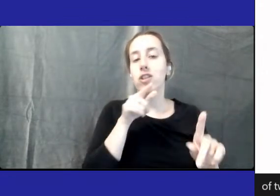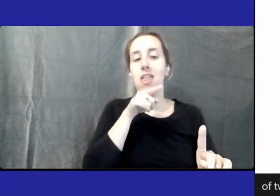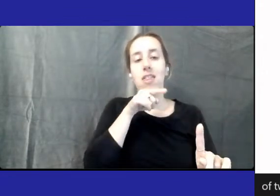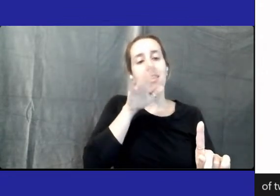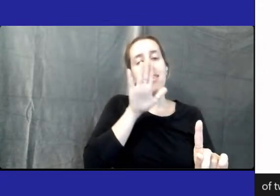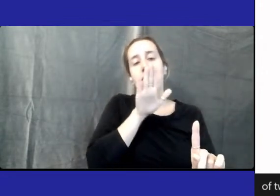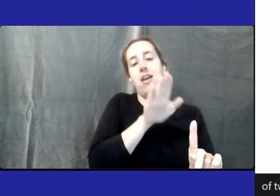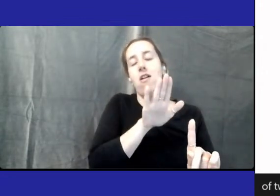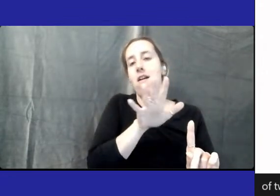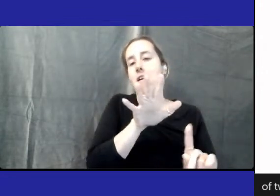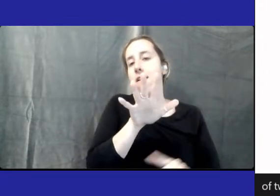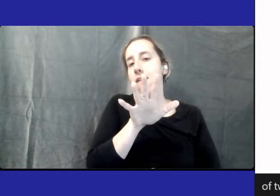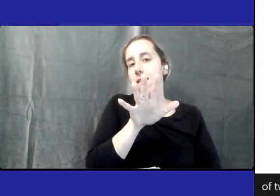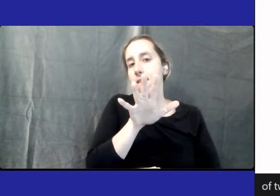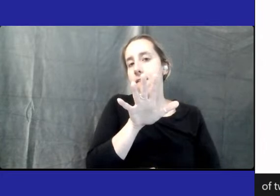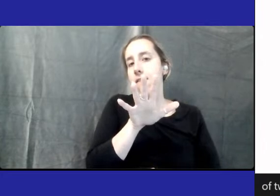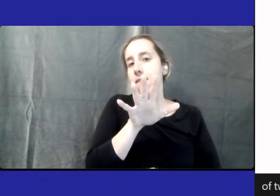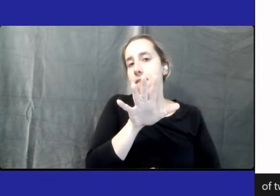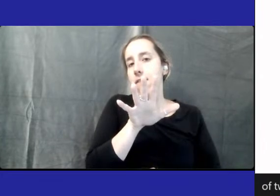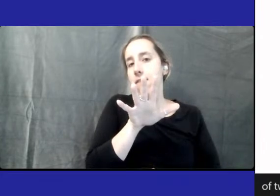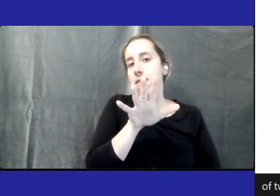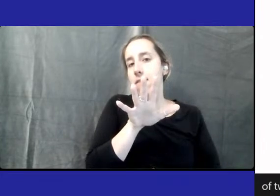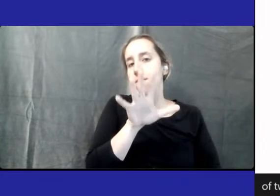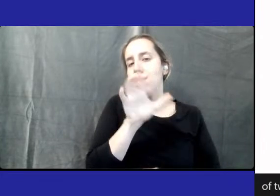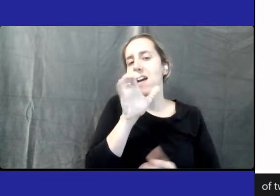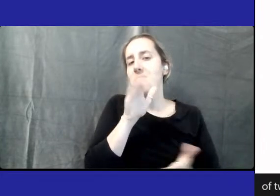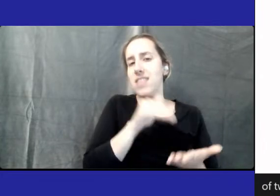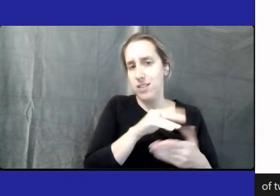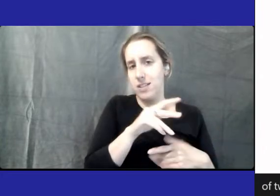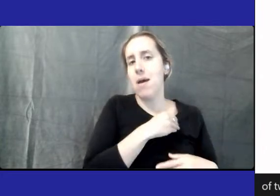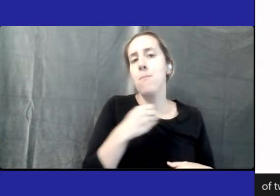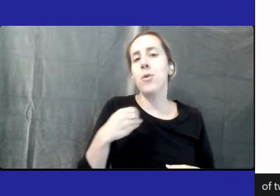robust partnership with many CBOs,